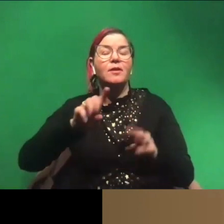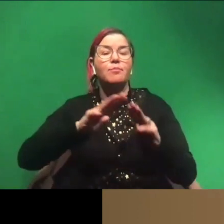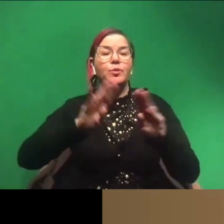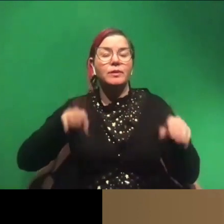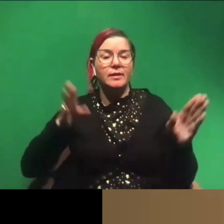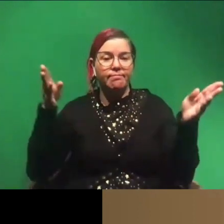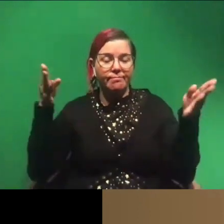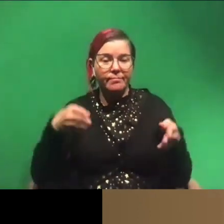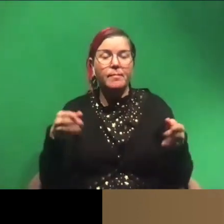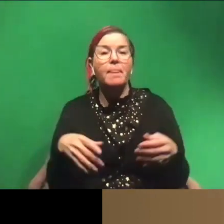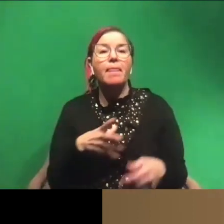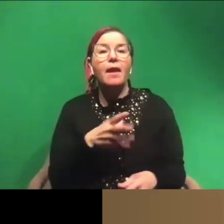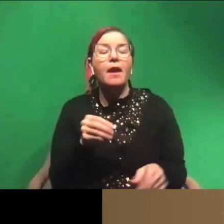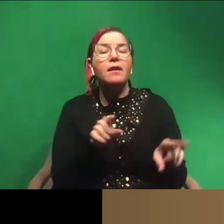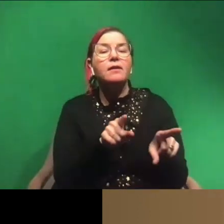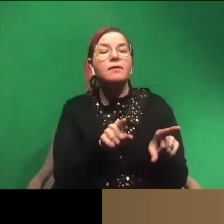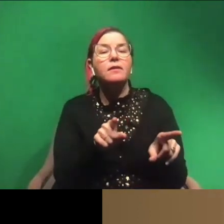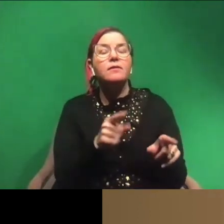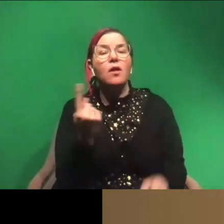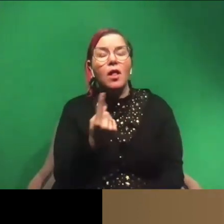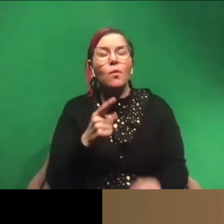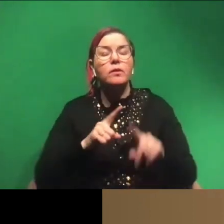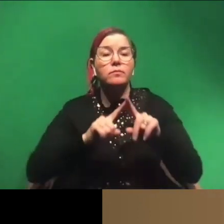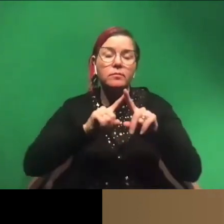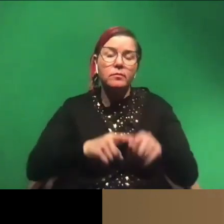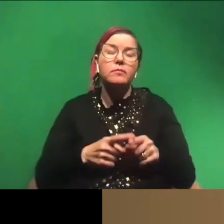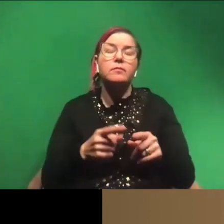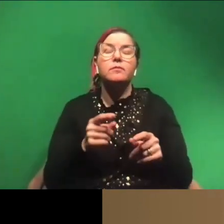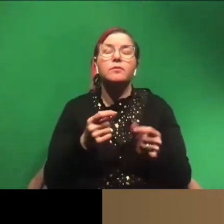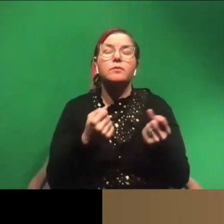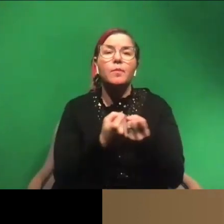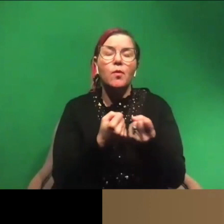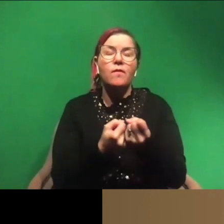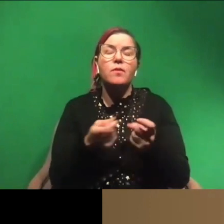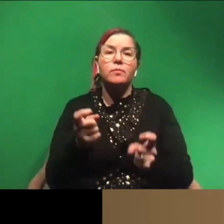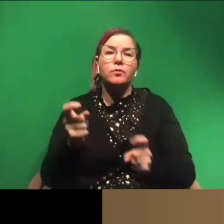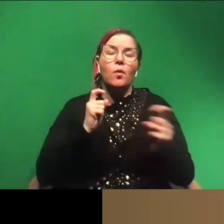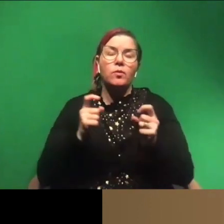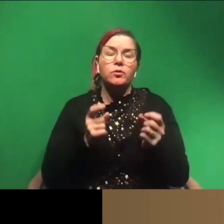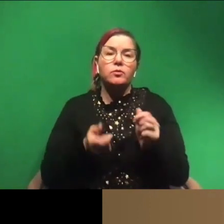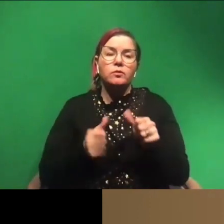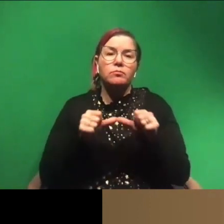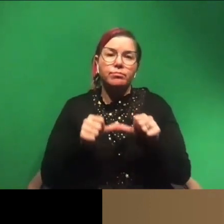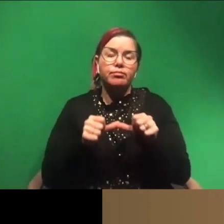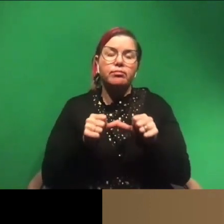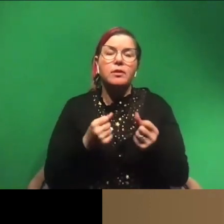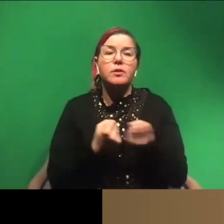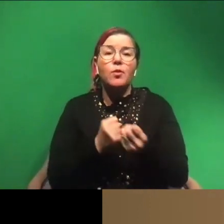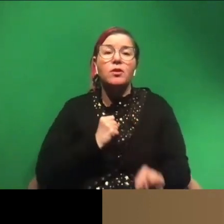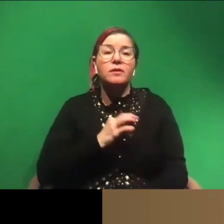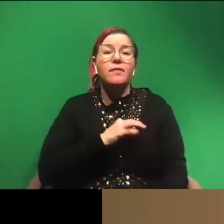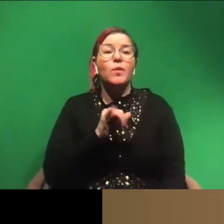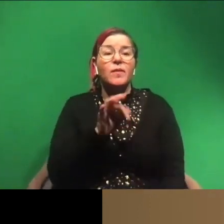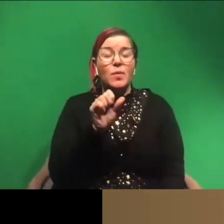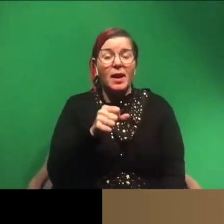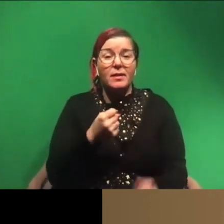stuff. And as always, we completely rely on donor support to keep this program going and support our staff. So if you can